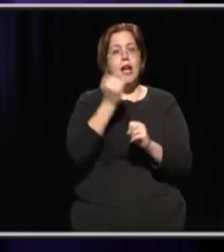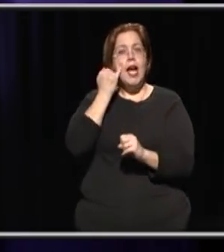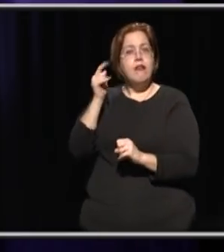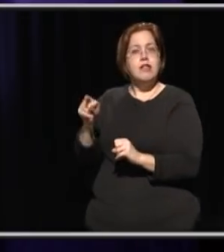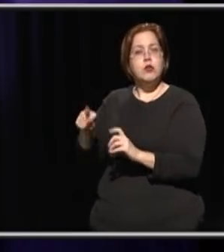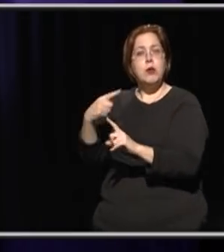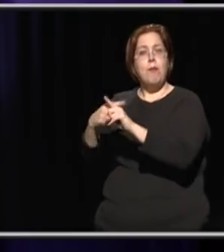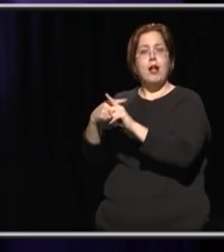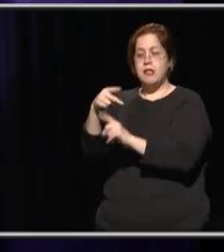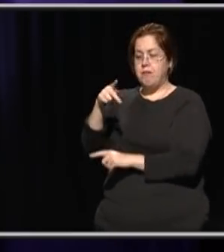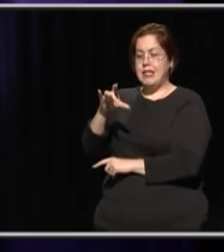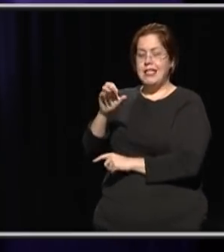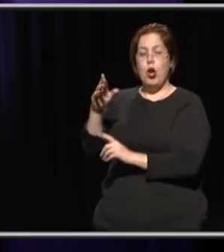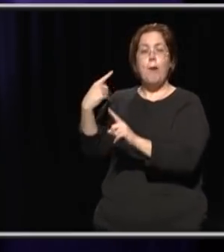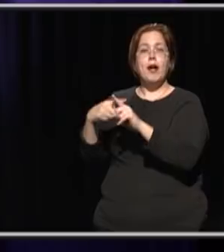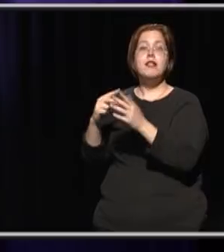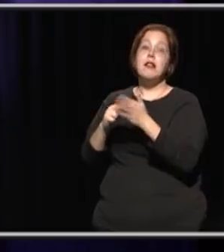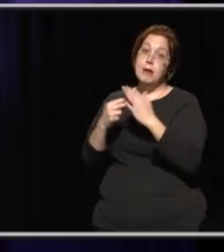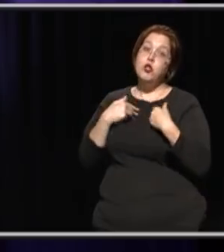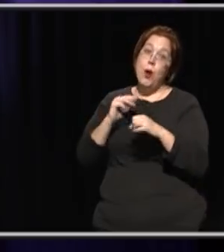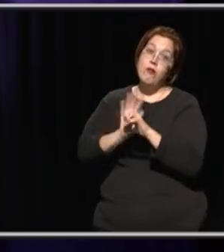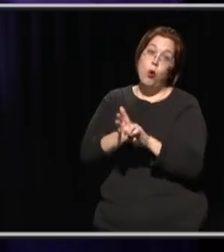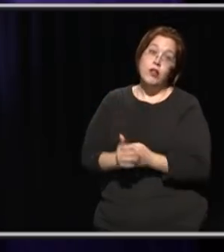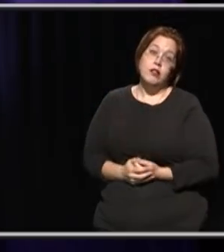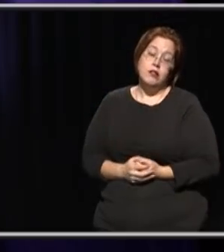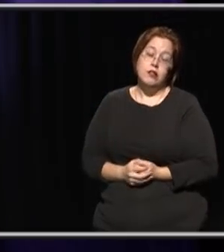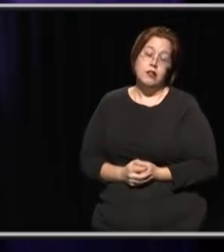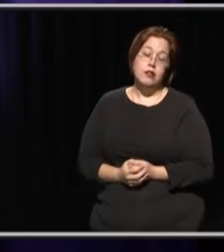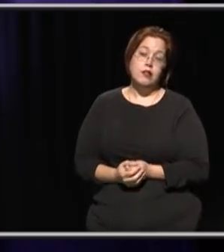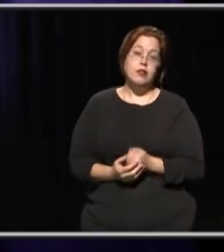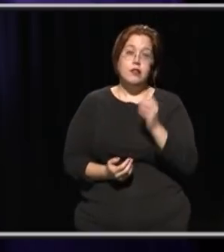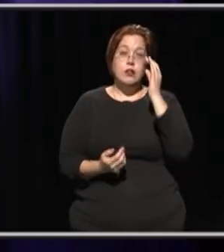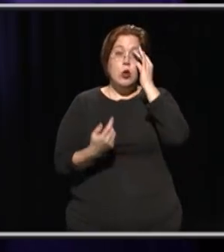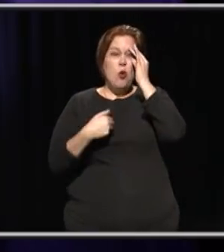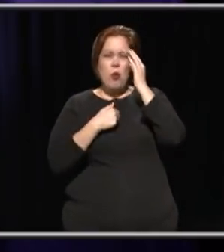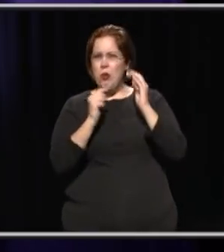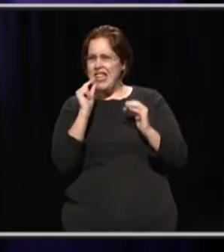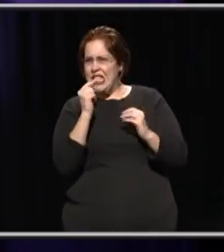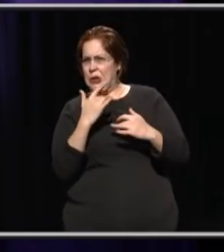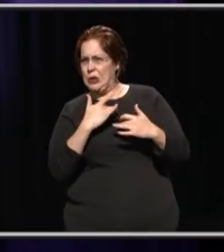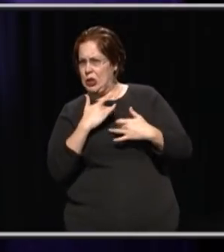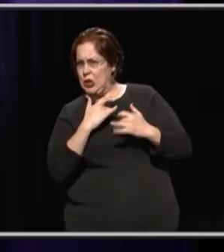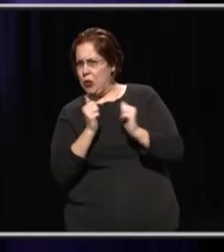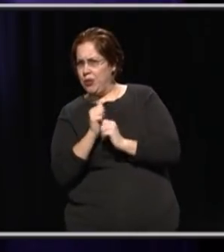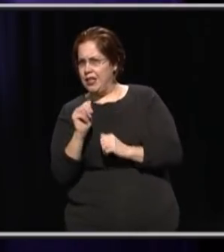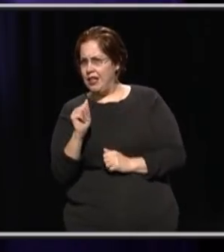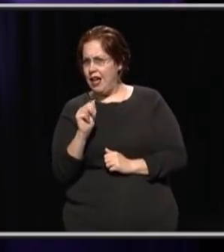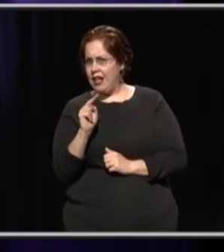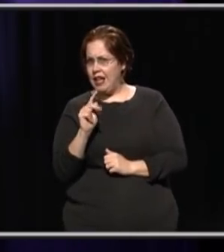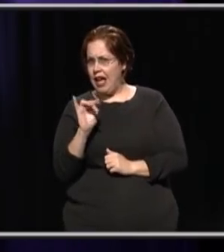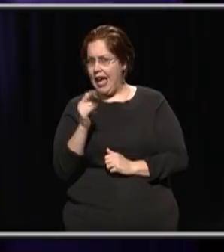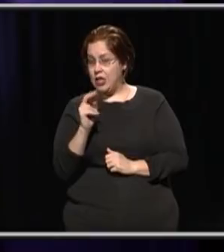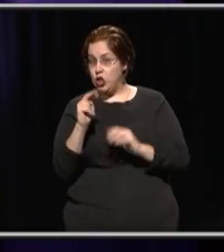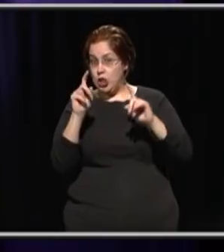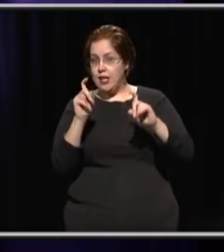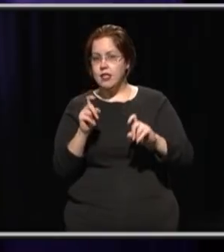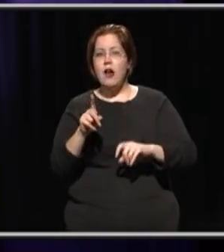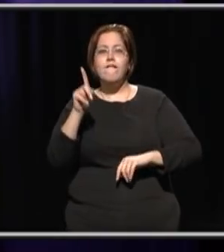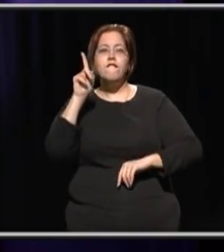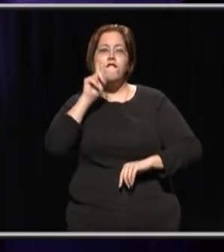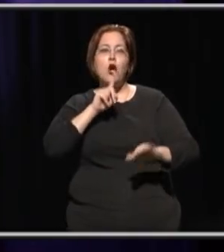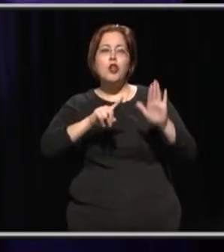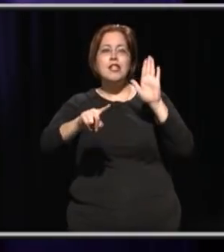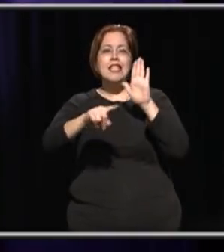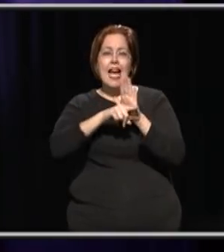positive PCR test, that means you have COVID-19. What we worry a little bit with the antigen tests is some false